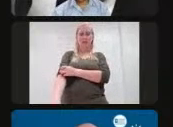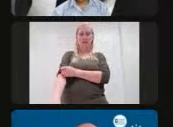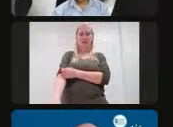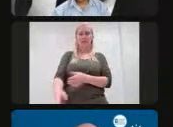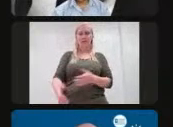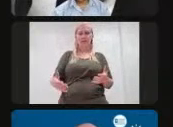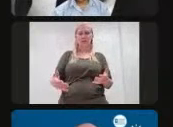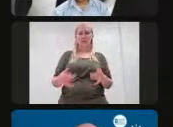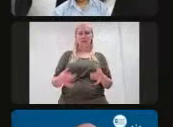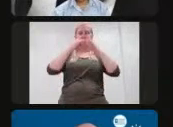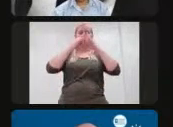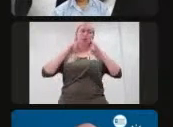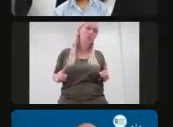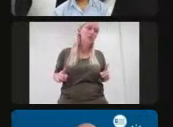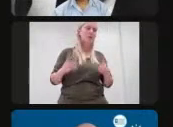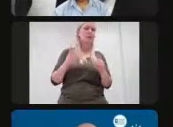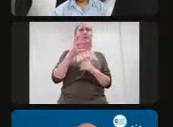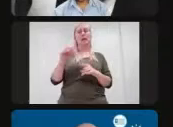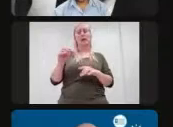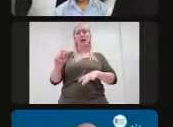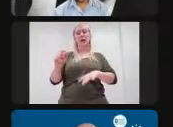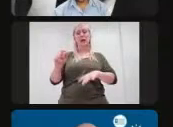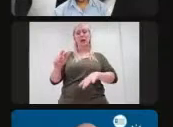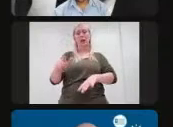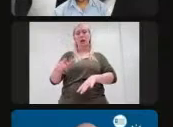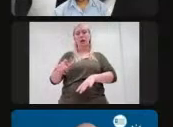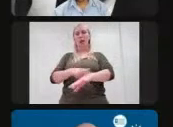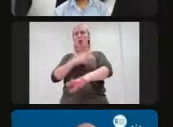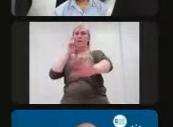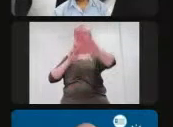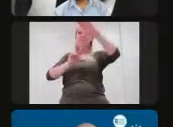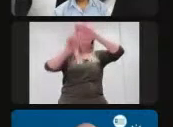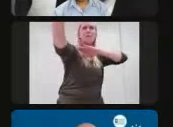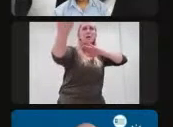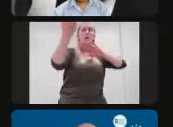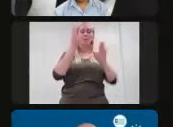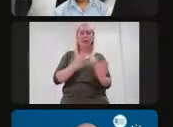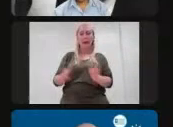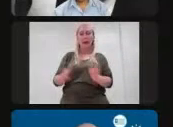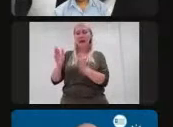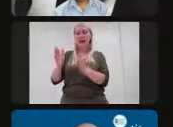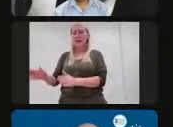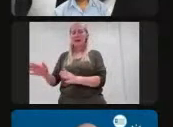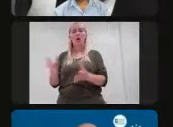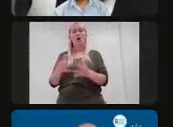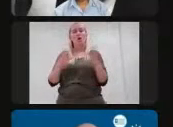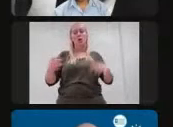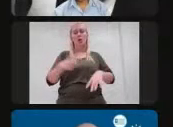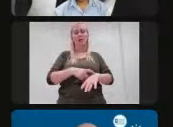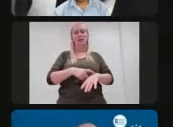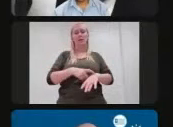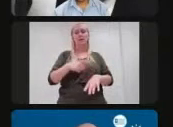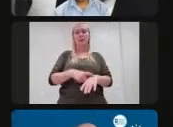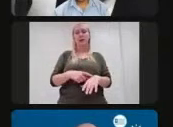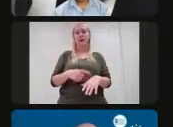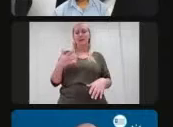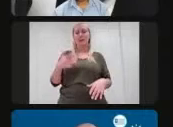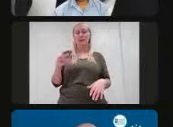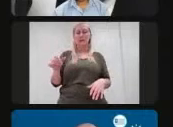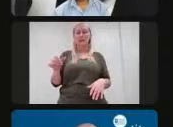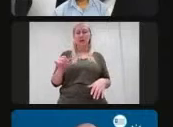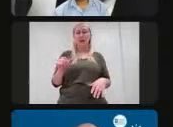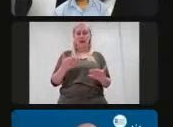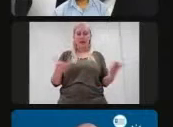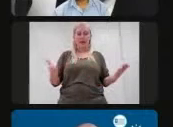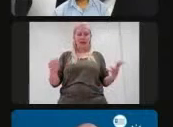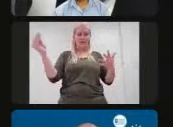a retreat and like long range agenda planning, because like a lot of the times it just feels like there's just like things getting